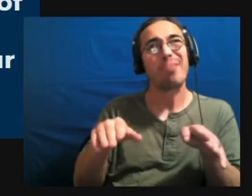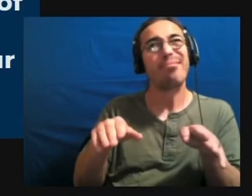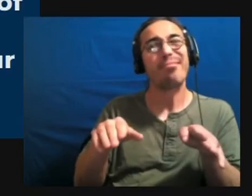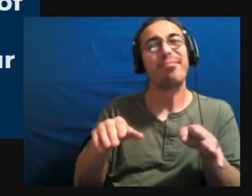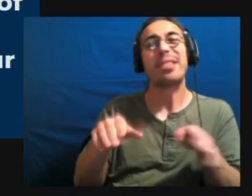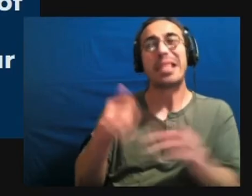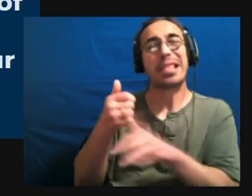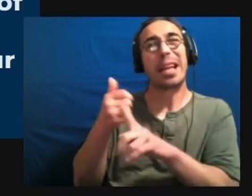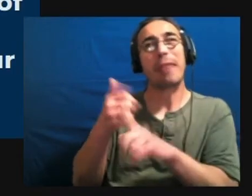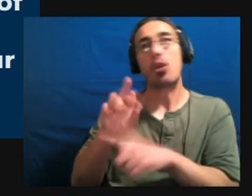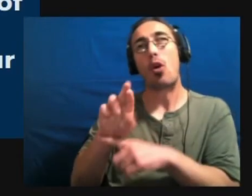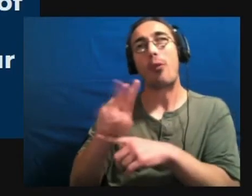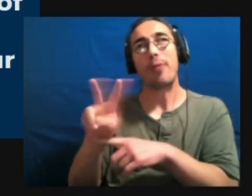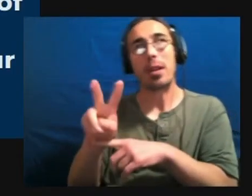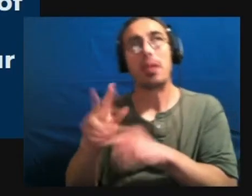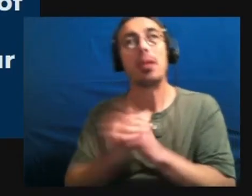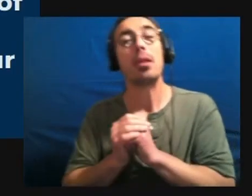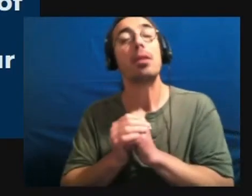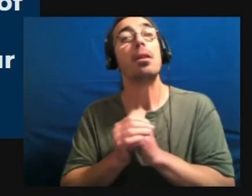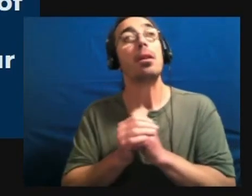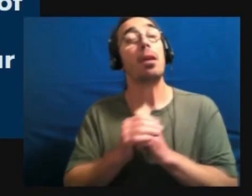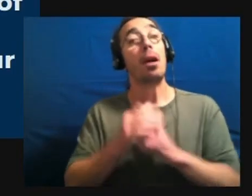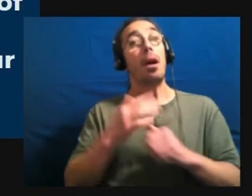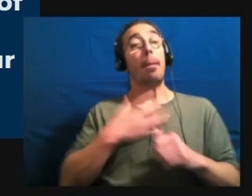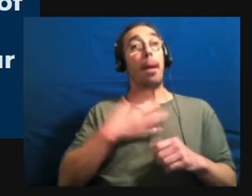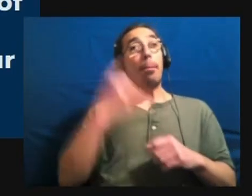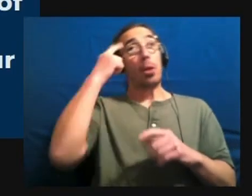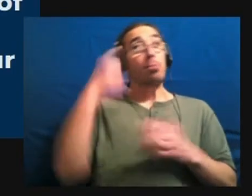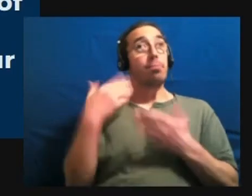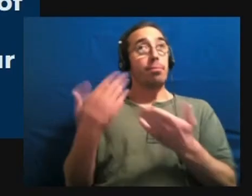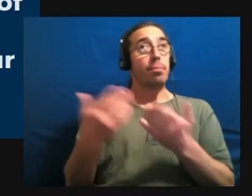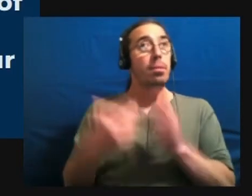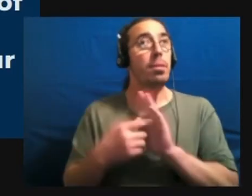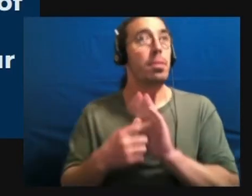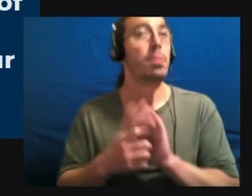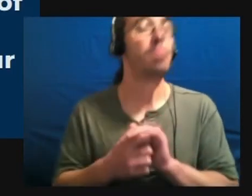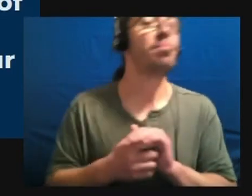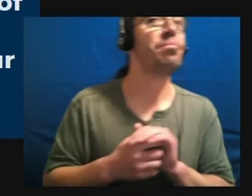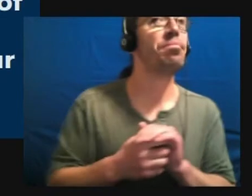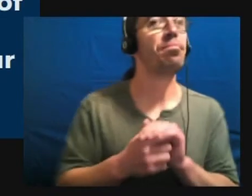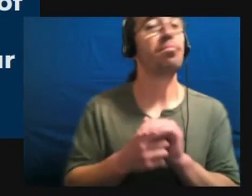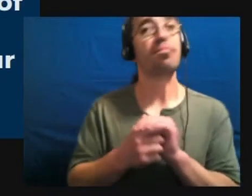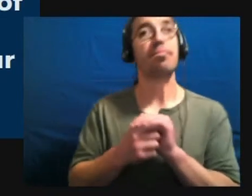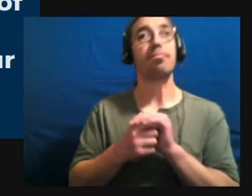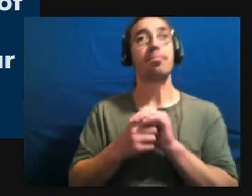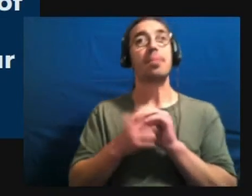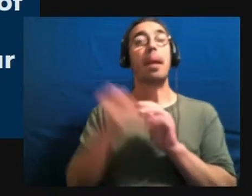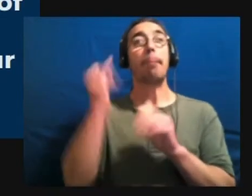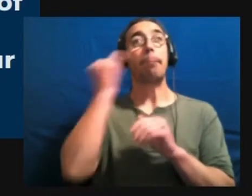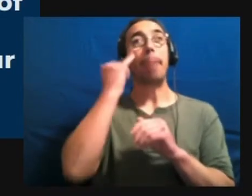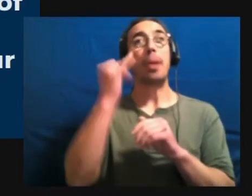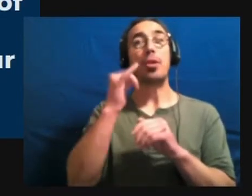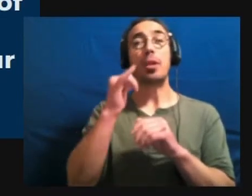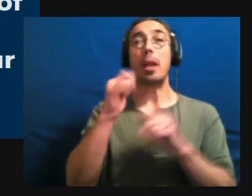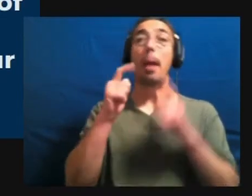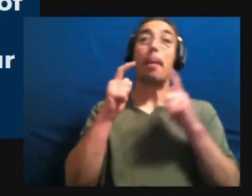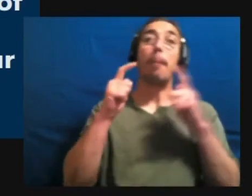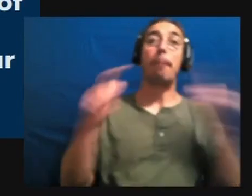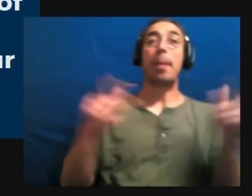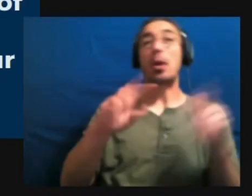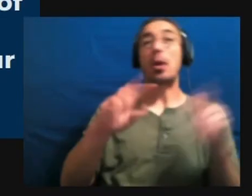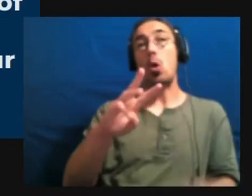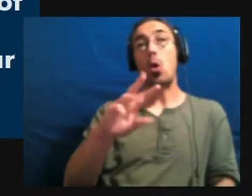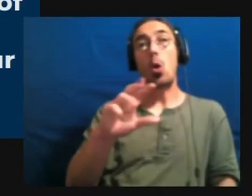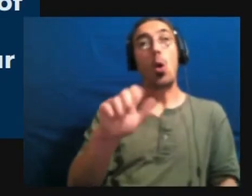Some autistic, this would be my brain, this expansive warehouse. And it takes me a very long time to go and find